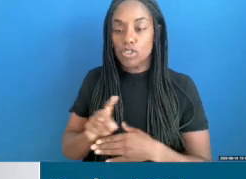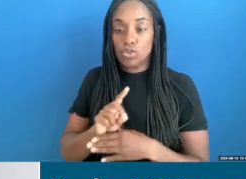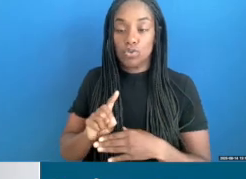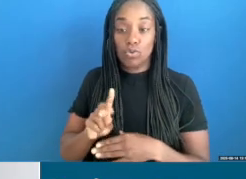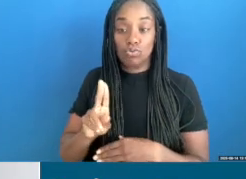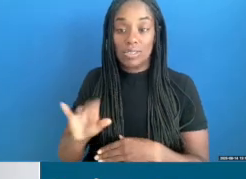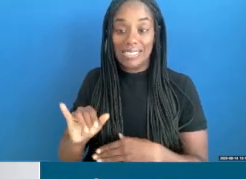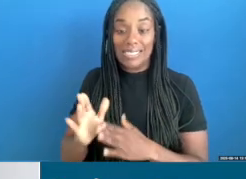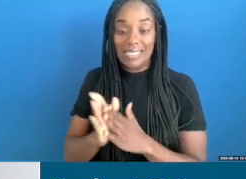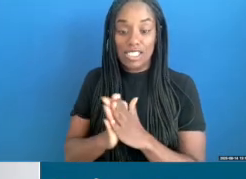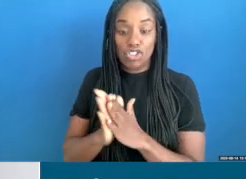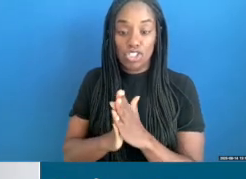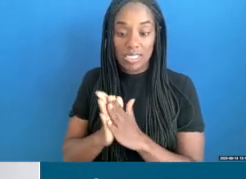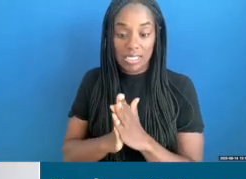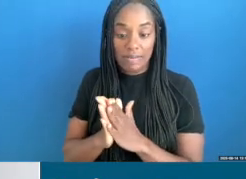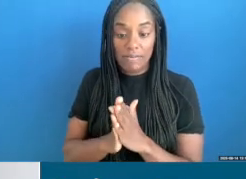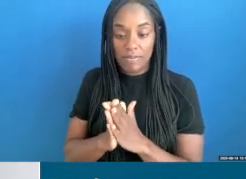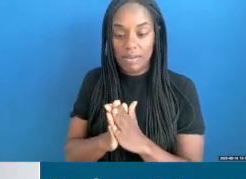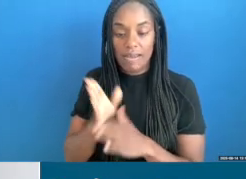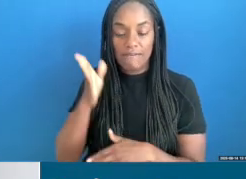Program, also known as SHIFT.